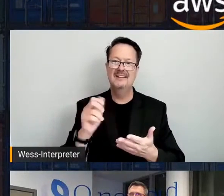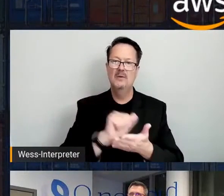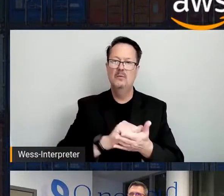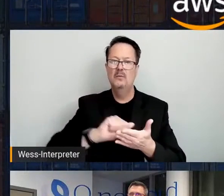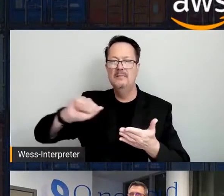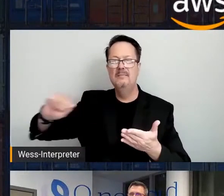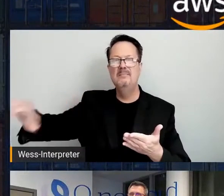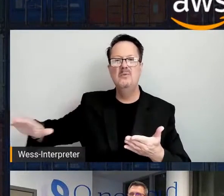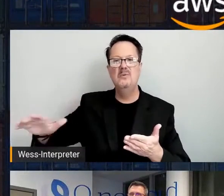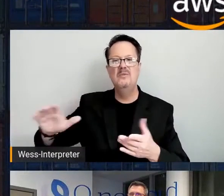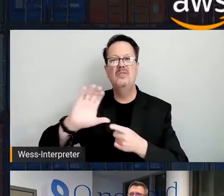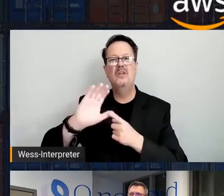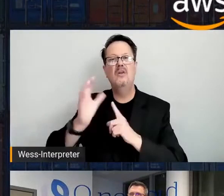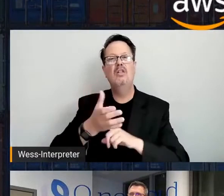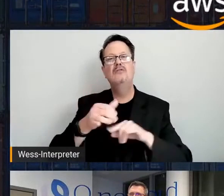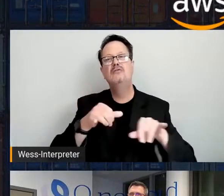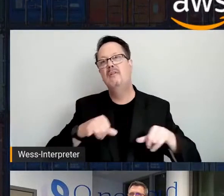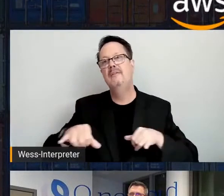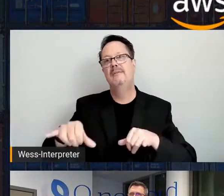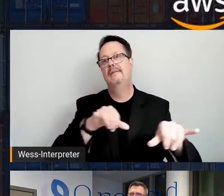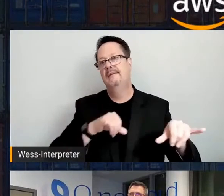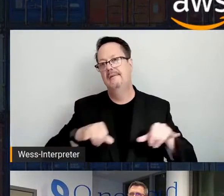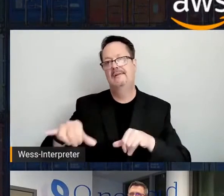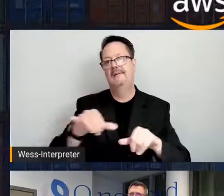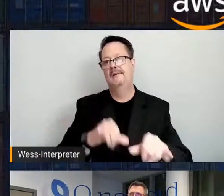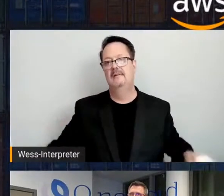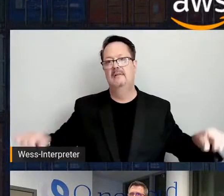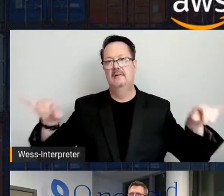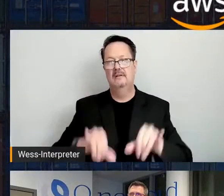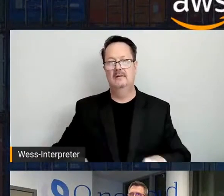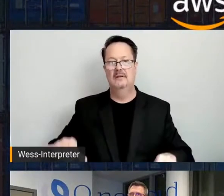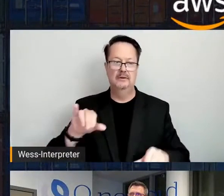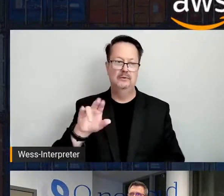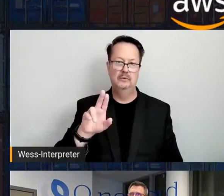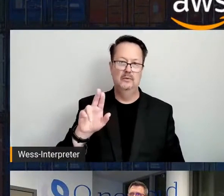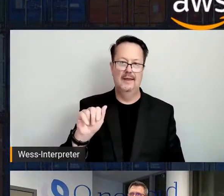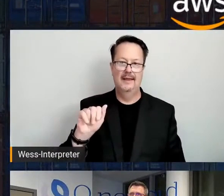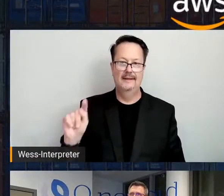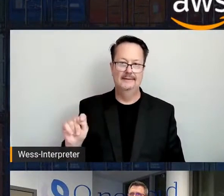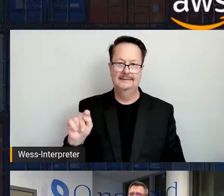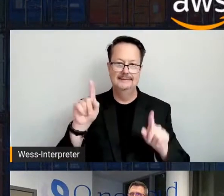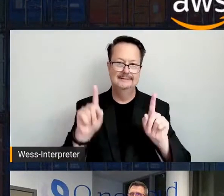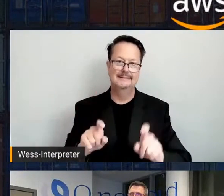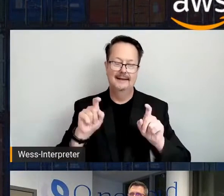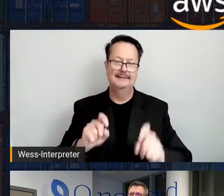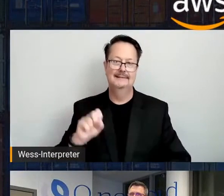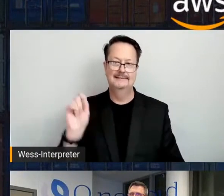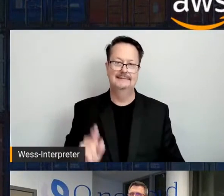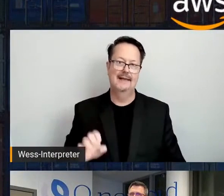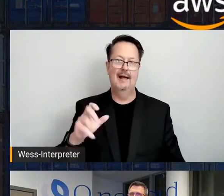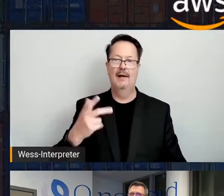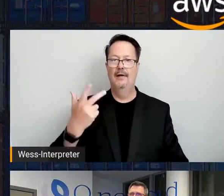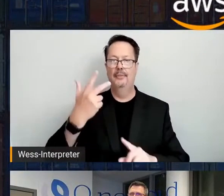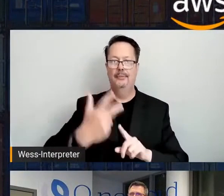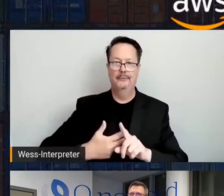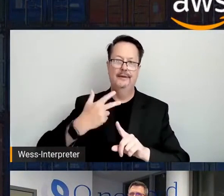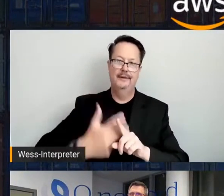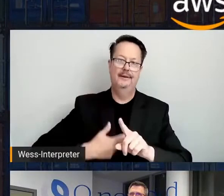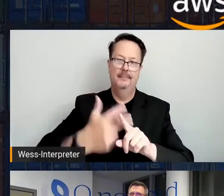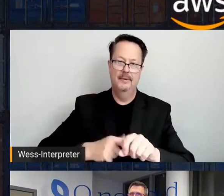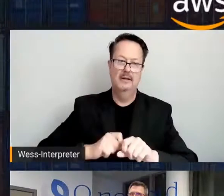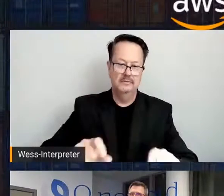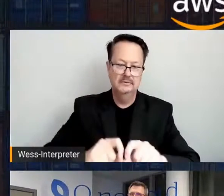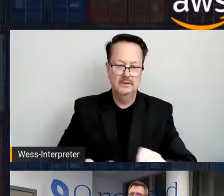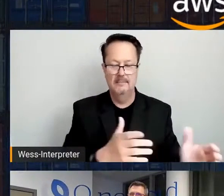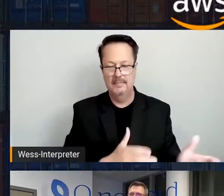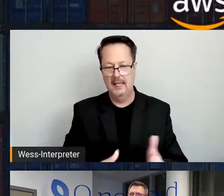kind of cultural norms. For example, UAT testing styles, 3-month release cycles, planning purposes, the